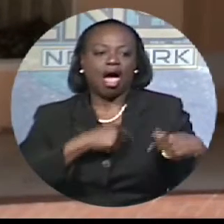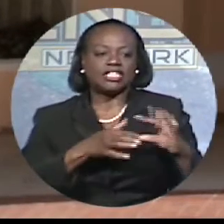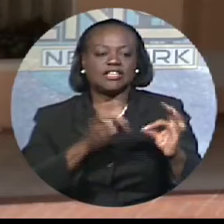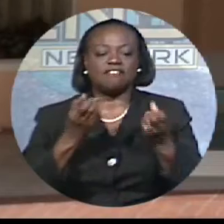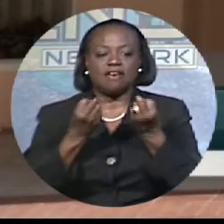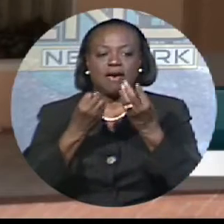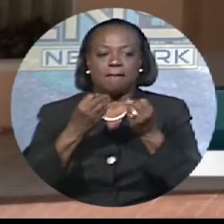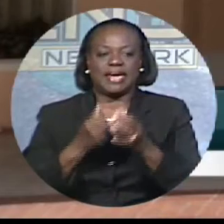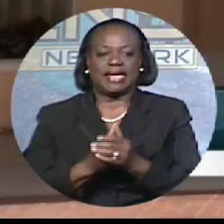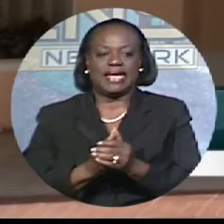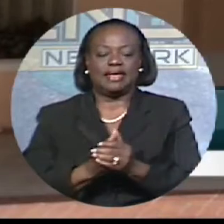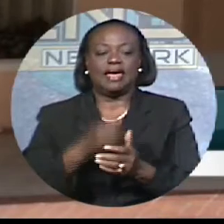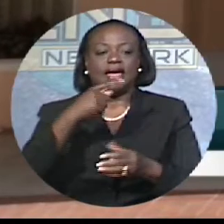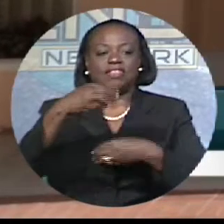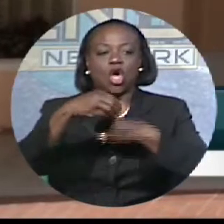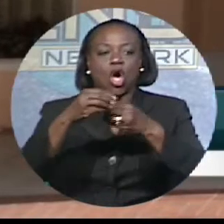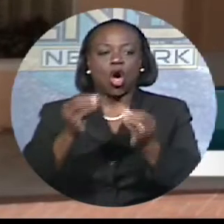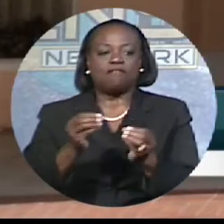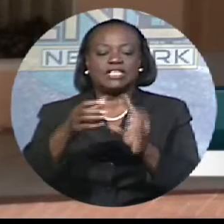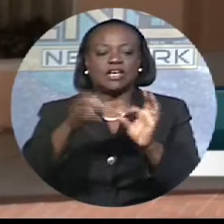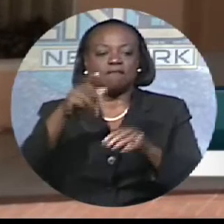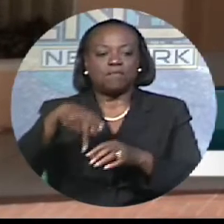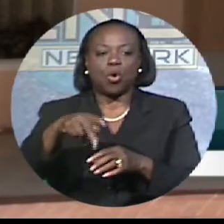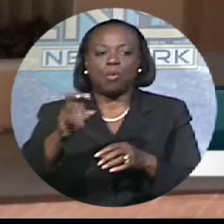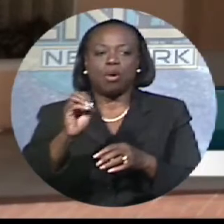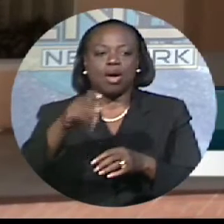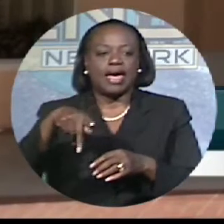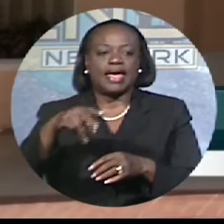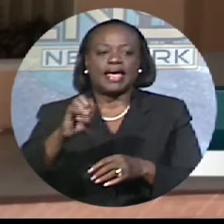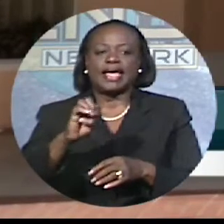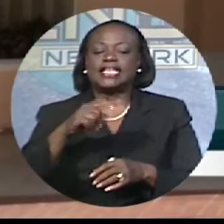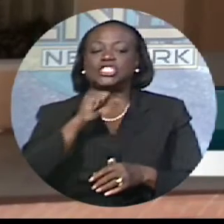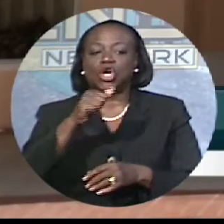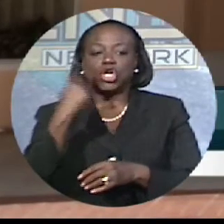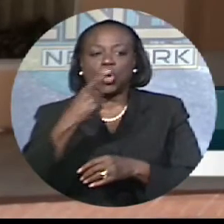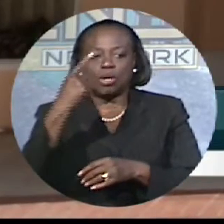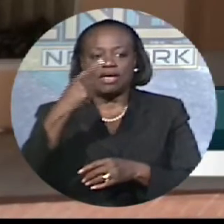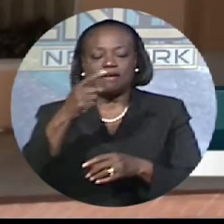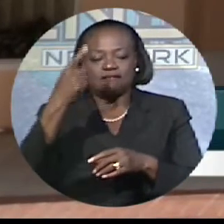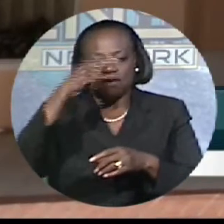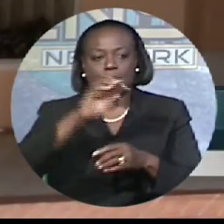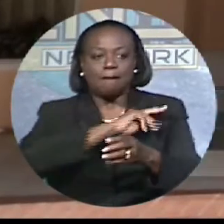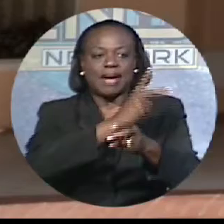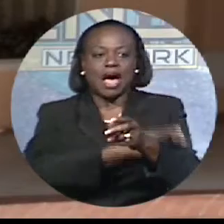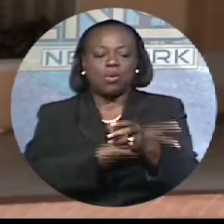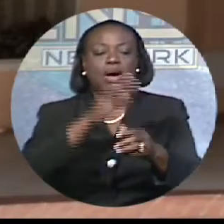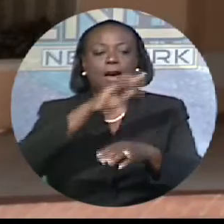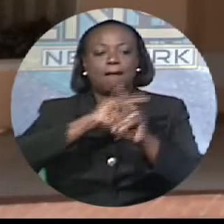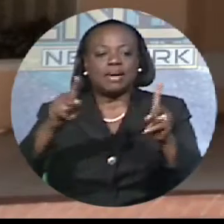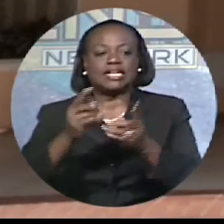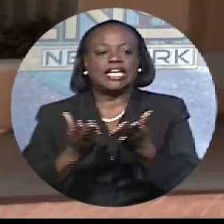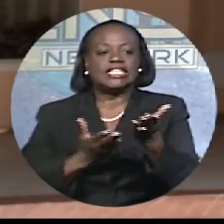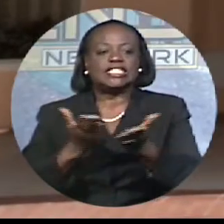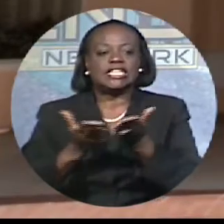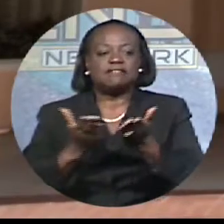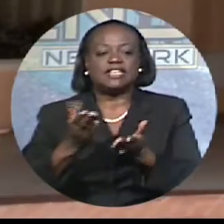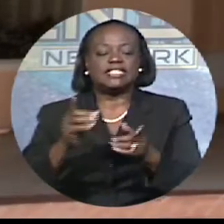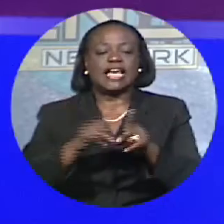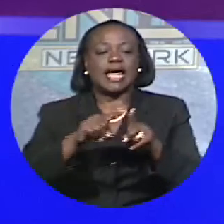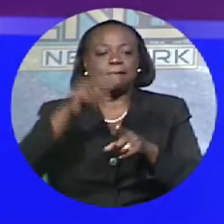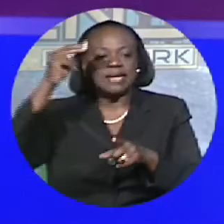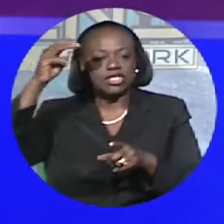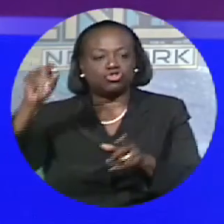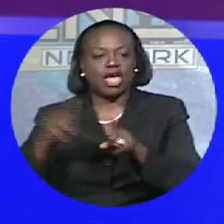that the office of Pope is not just about power, but about ministry and service as well. Jiminita Swain, ZNS Network